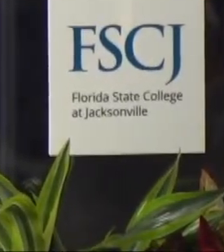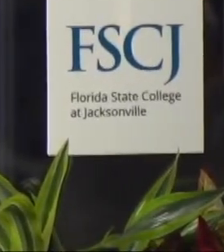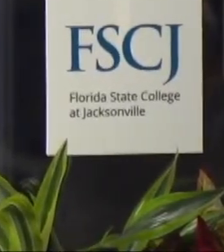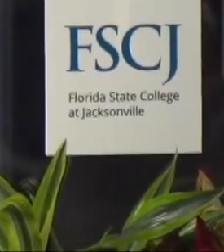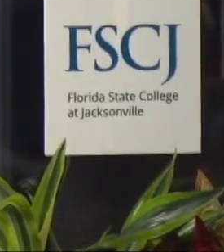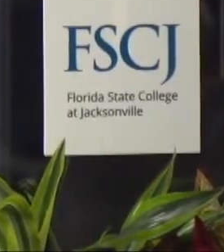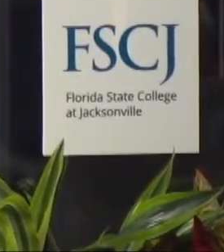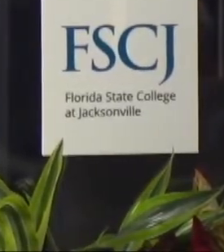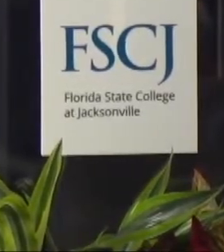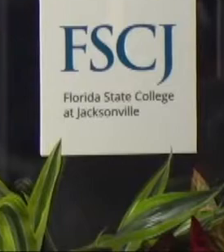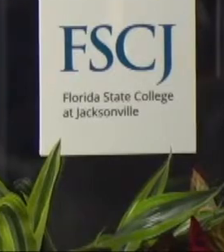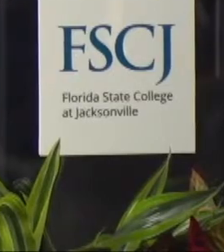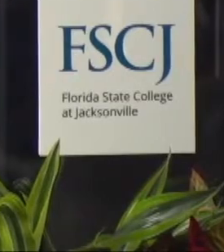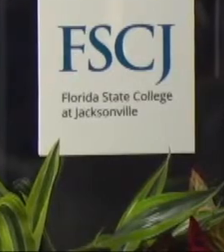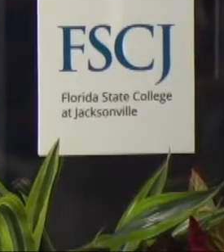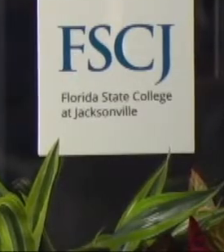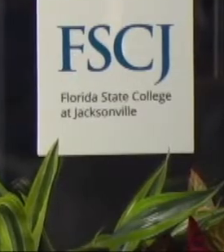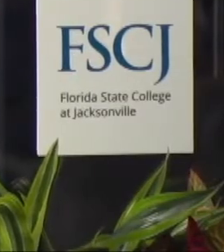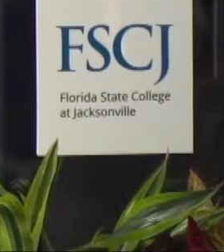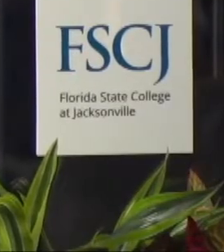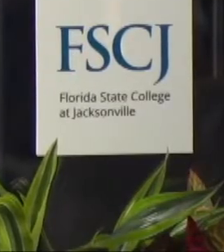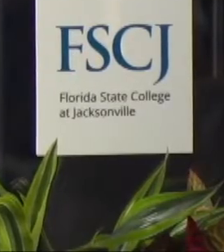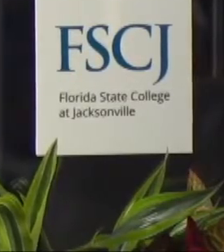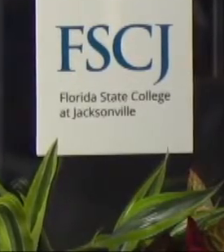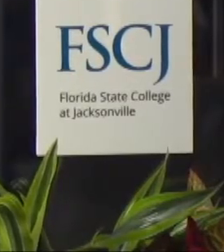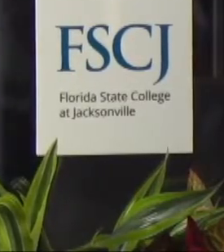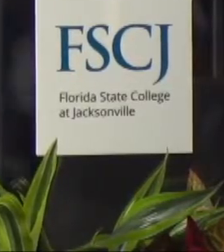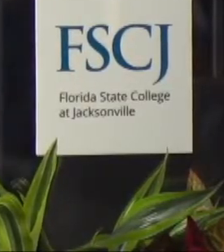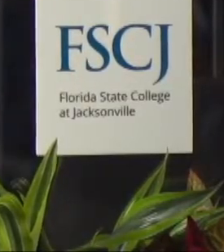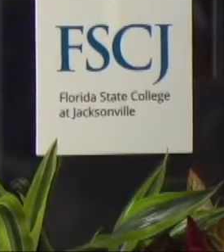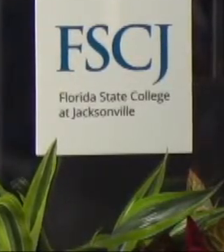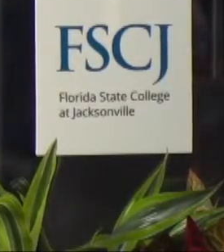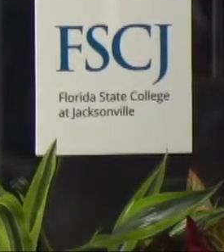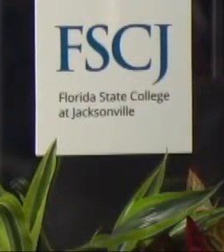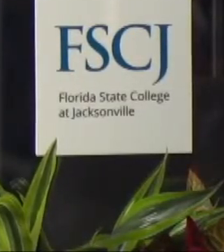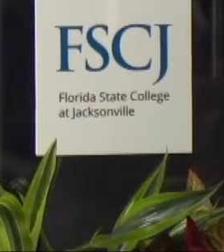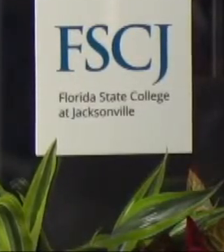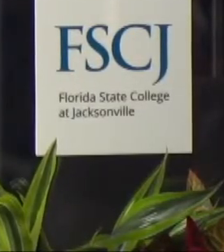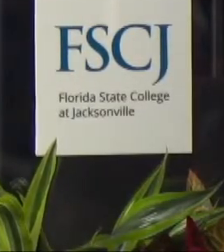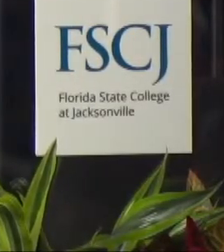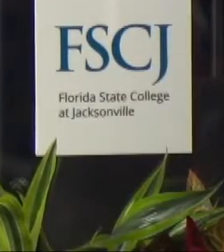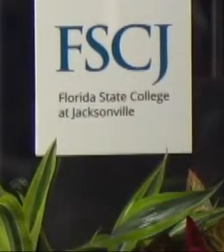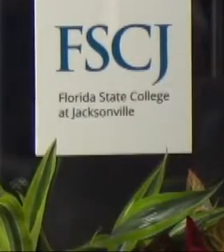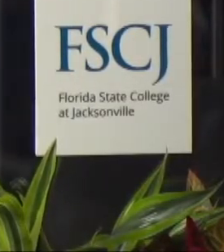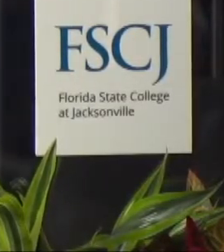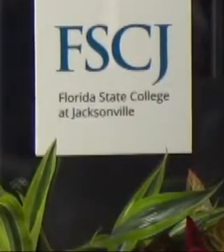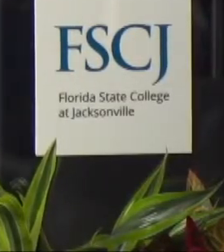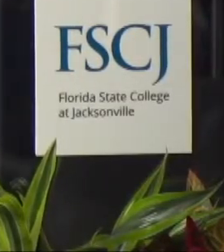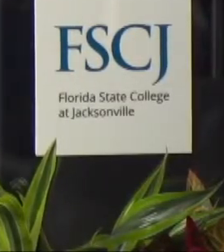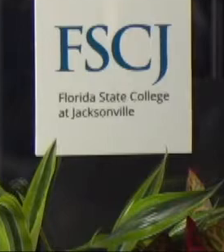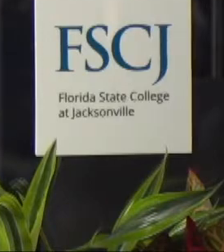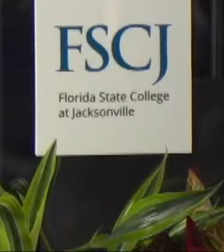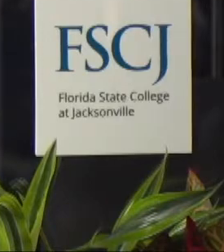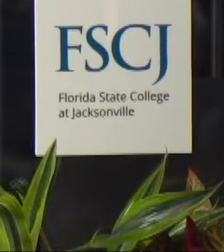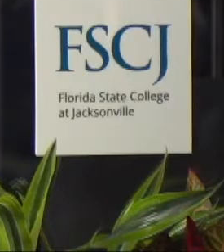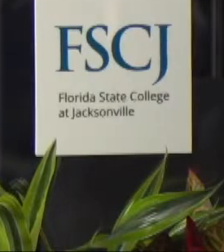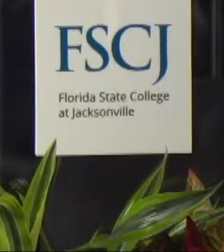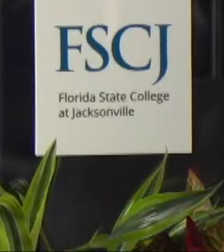Situations always trying to bring you down. You gotta know it's gonna change and turn